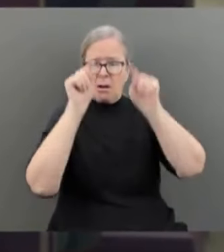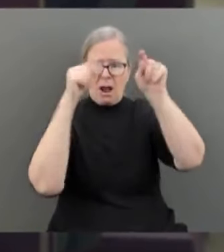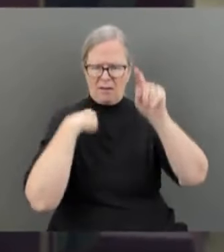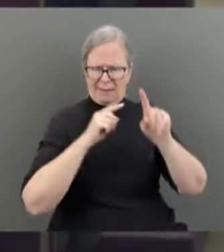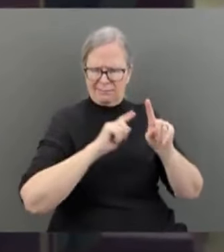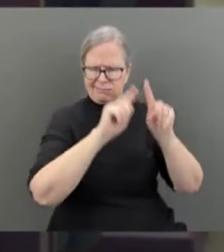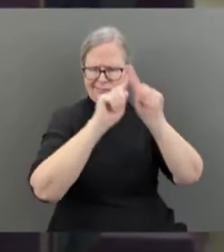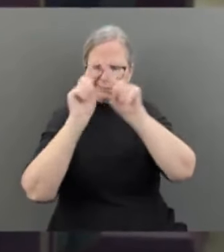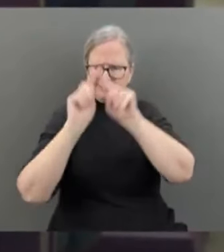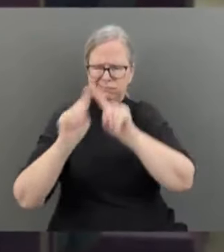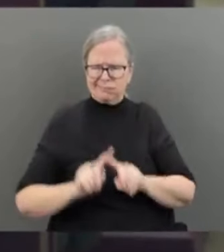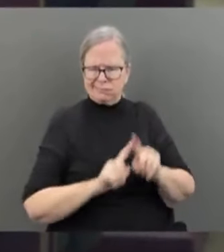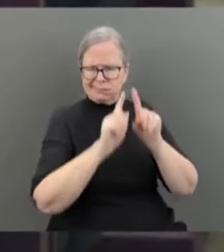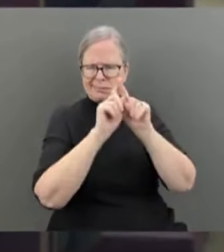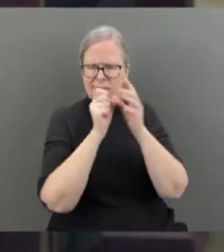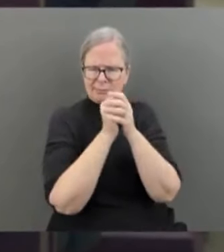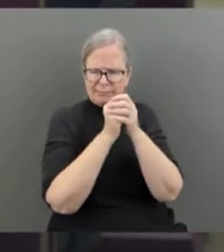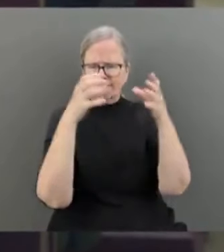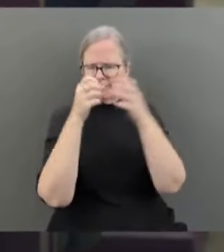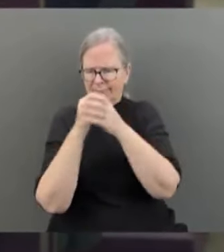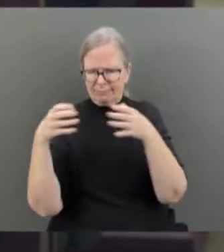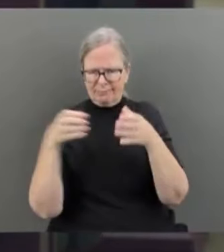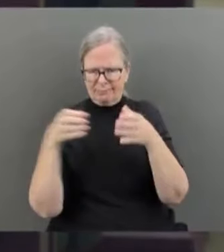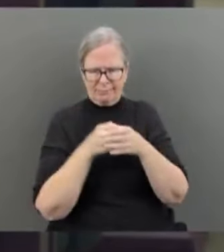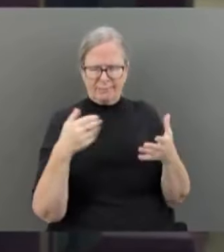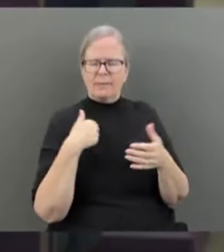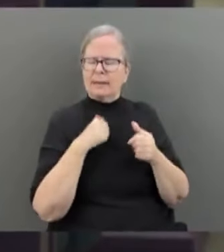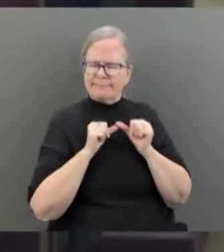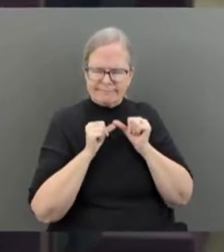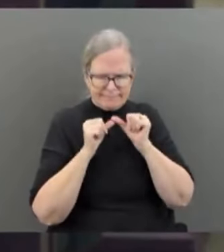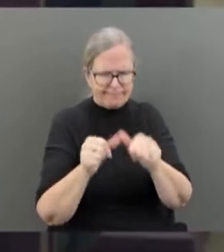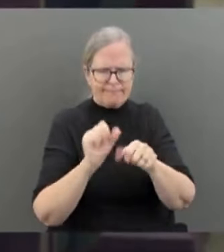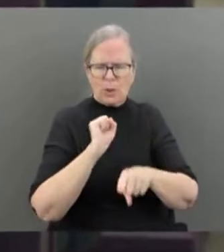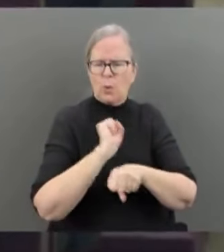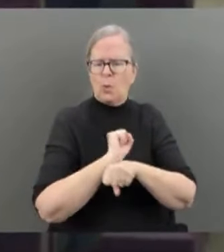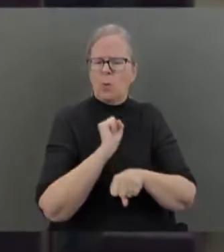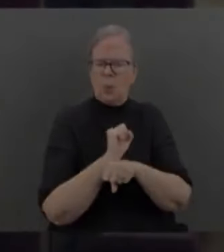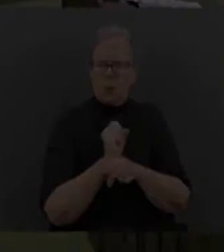reduced barriers to employment, we are confident in the workforce of tomorrow. Thank you, Mr. Speaker.